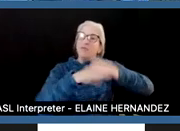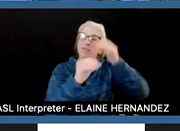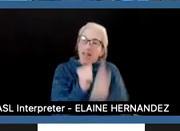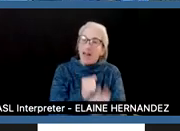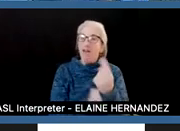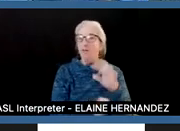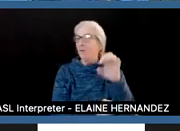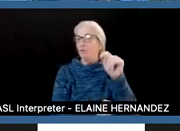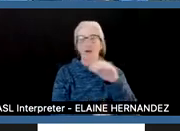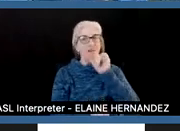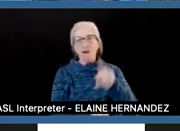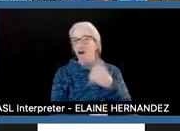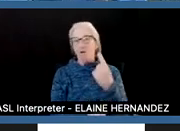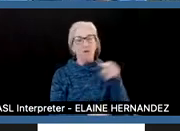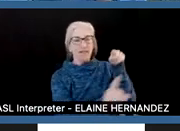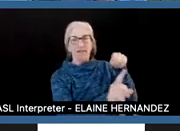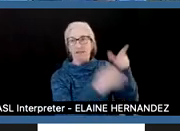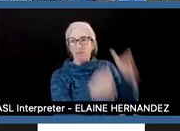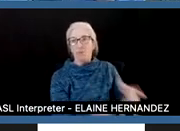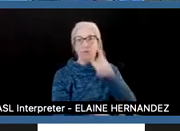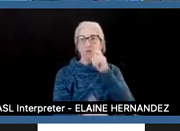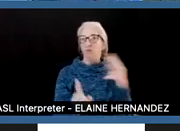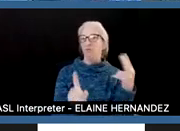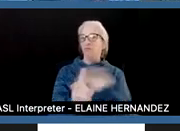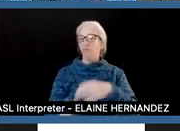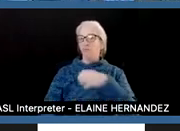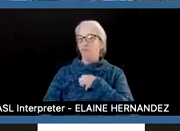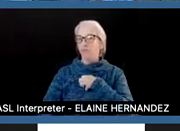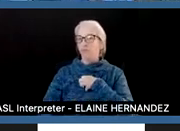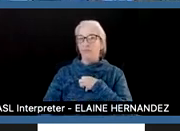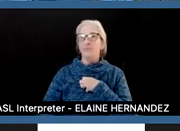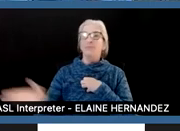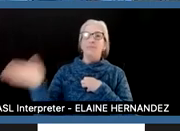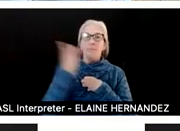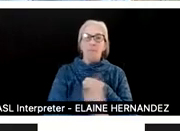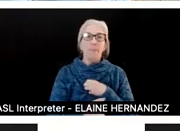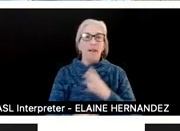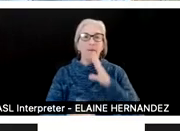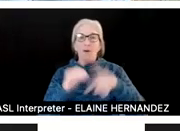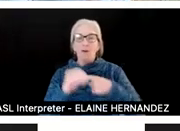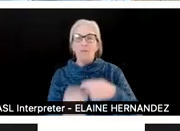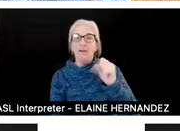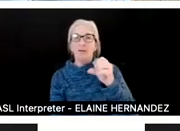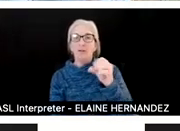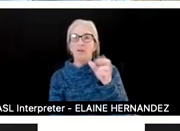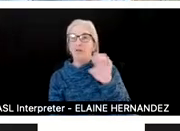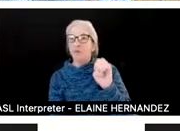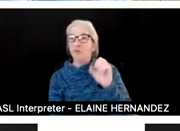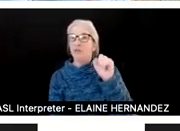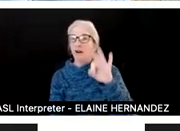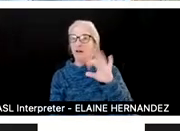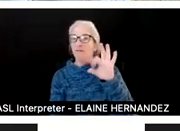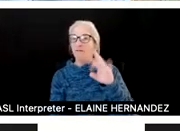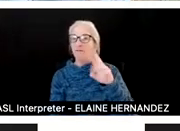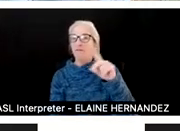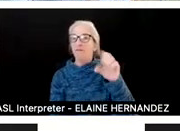So I wanted to get into some specifics related to the source of funds protections. It was added back in